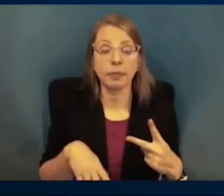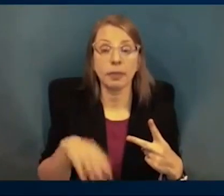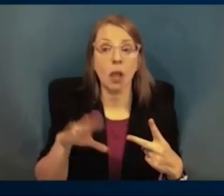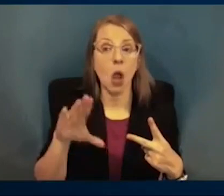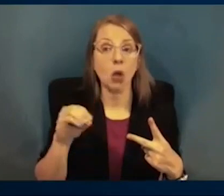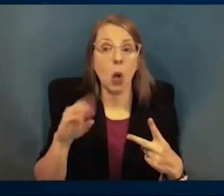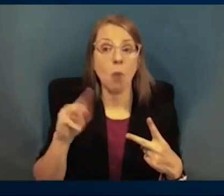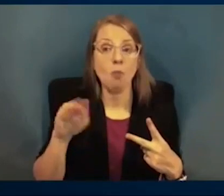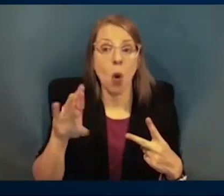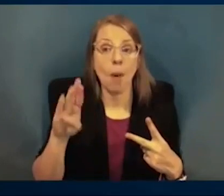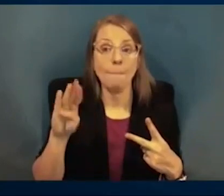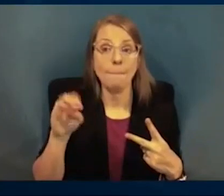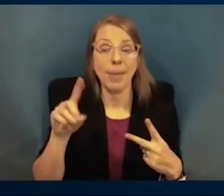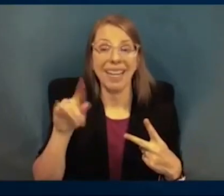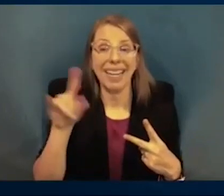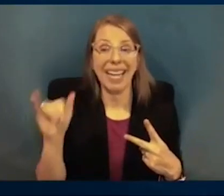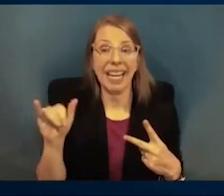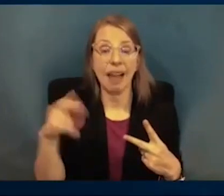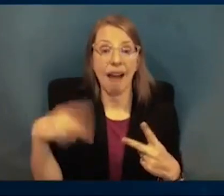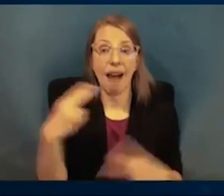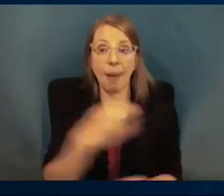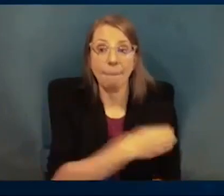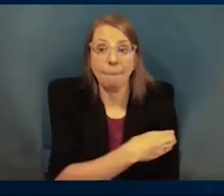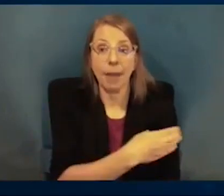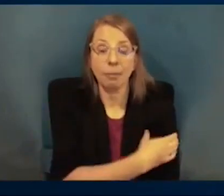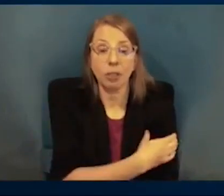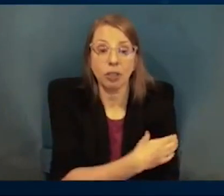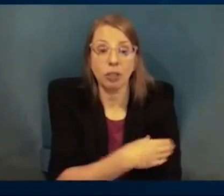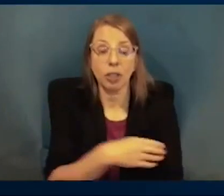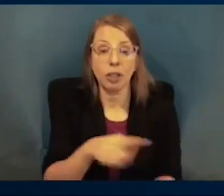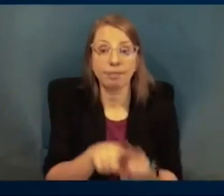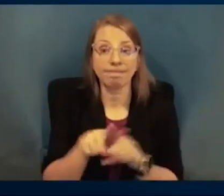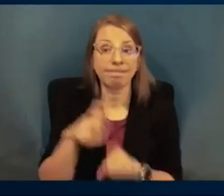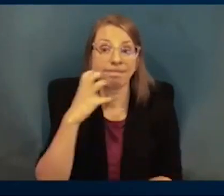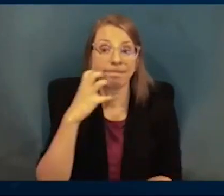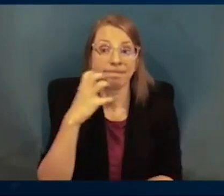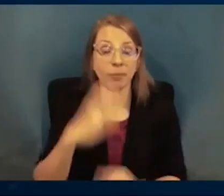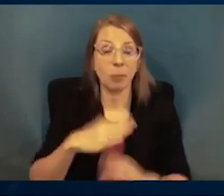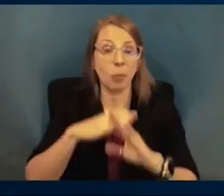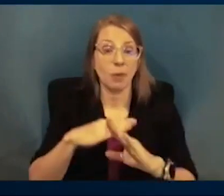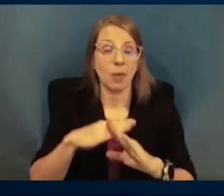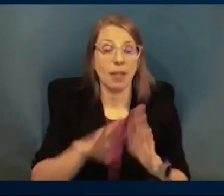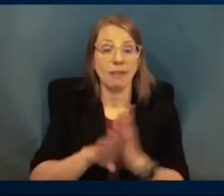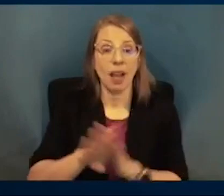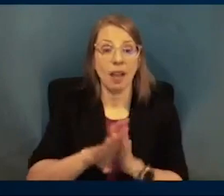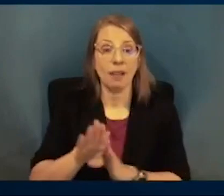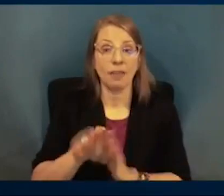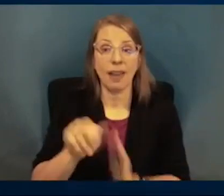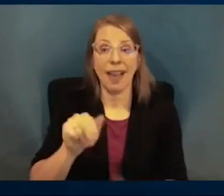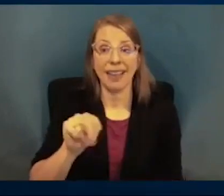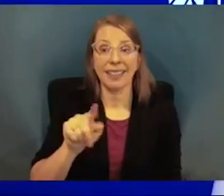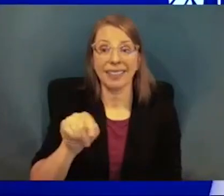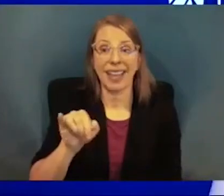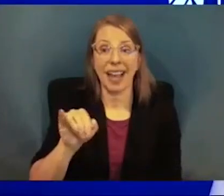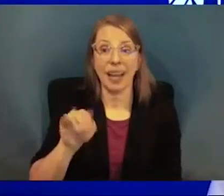such as high blood pressure and obesity, prevent the development of antibodies?